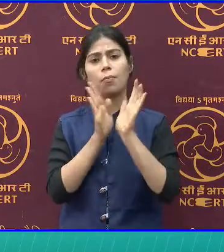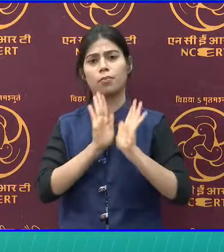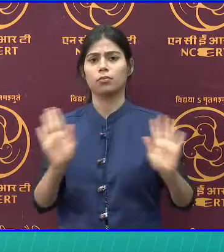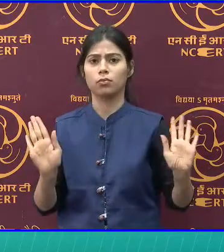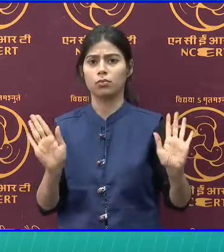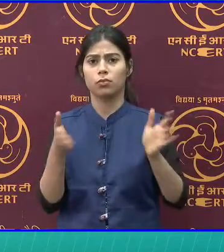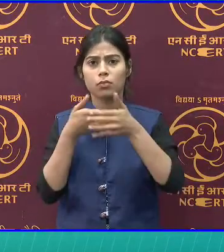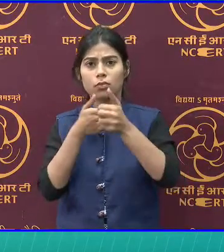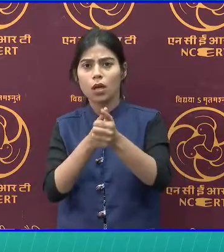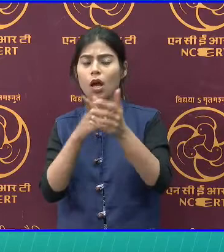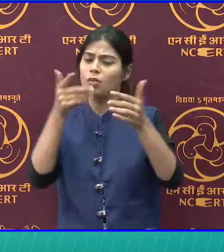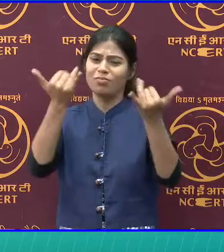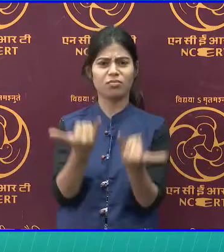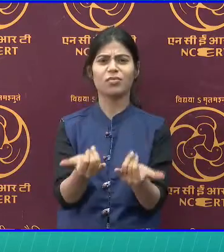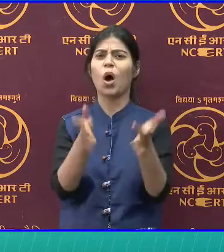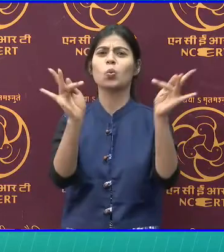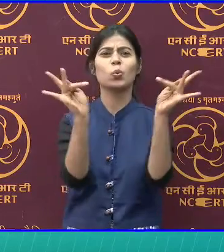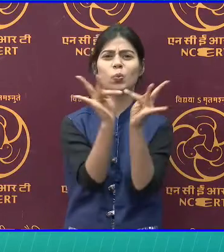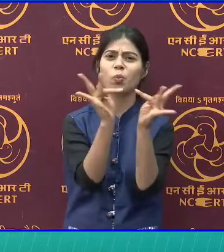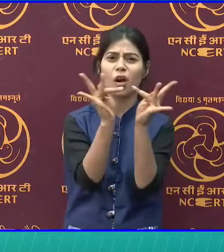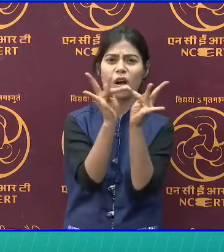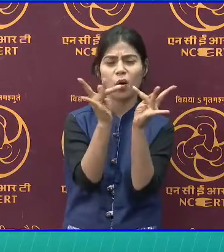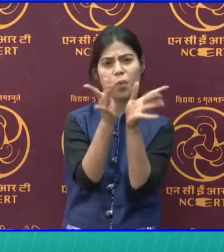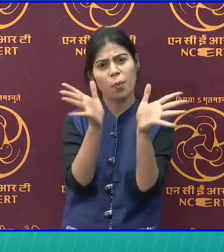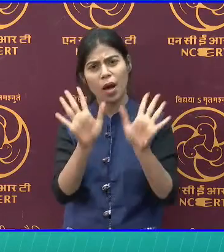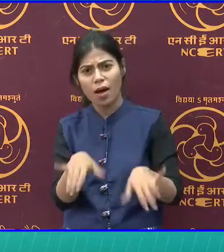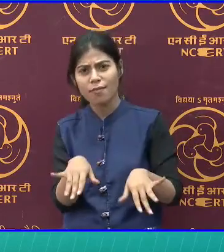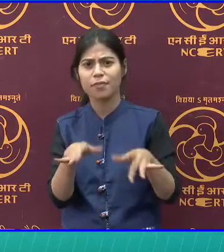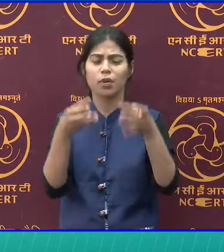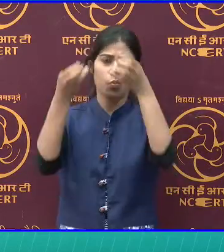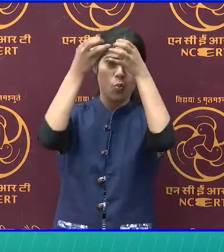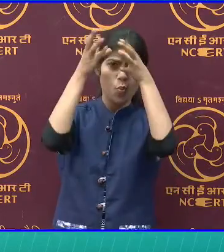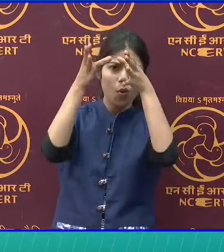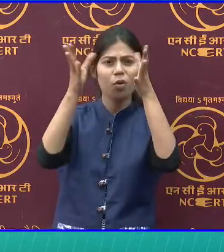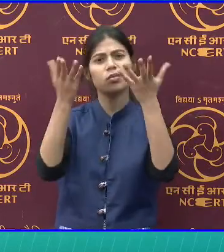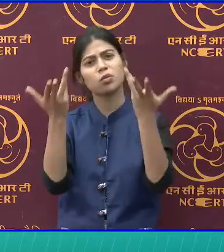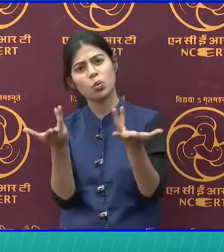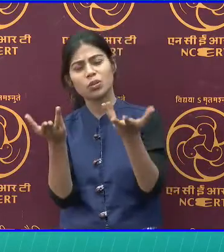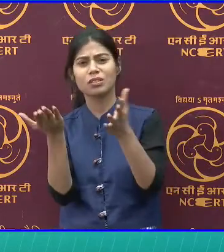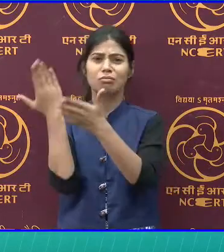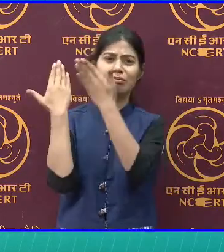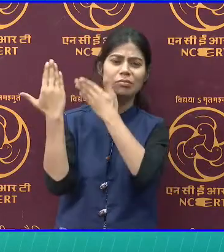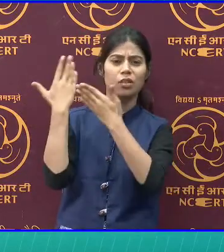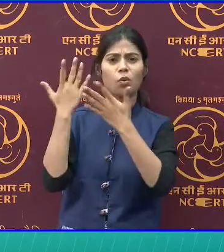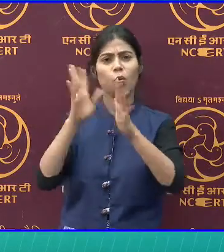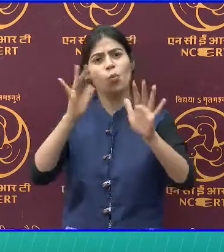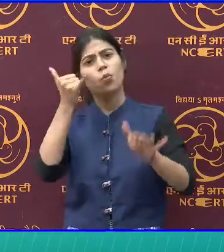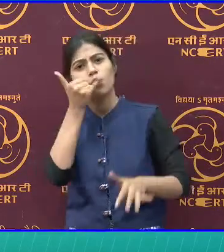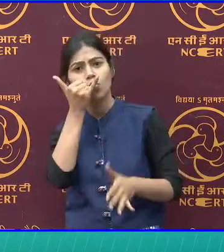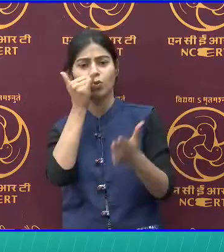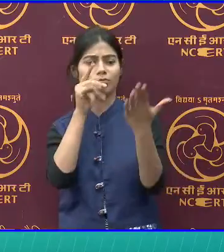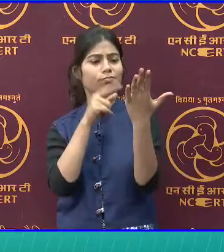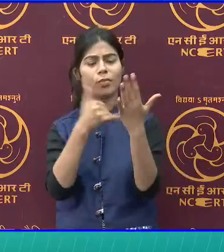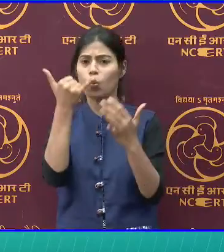today we have internet, we have the huge knowledge system is before your mobile phone actually. So if you are knowing